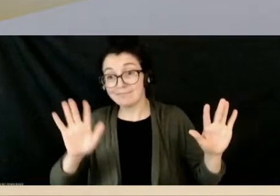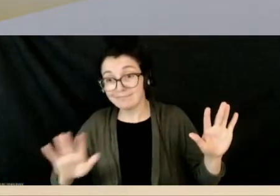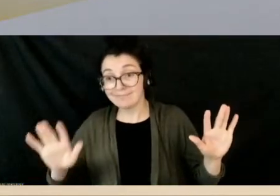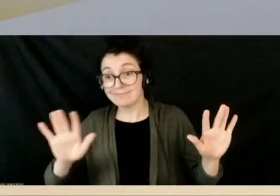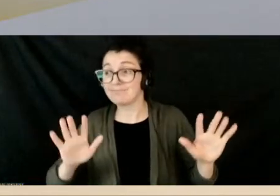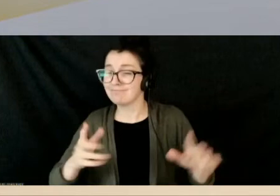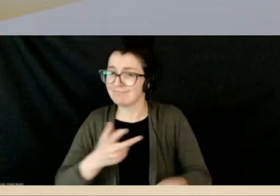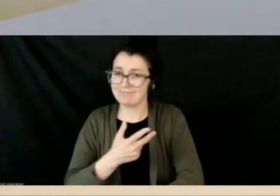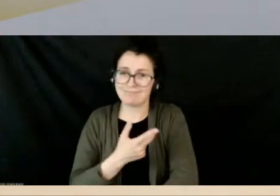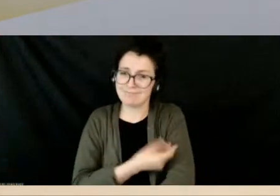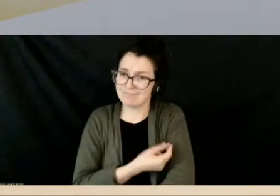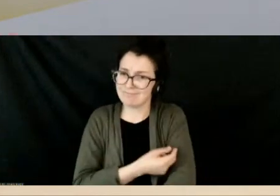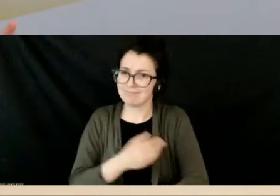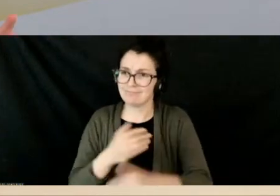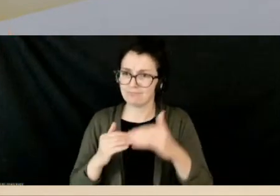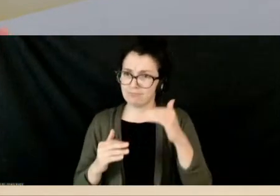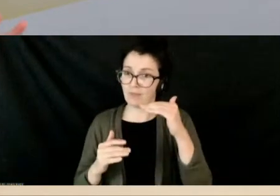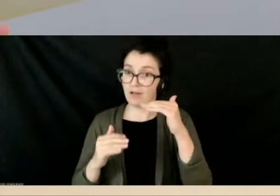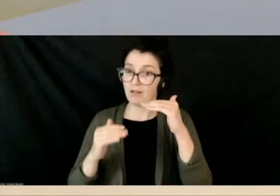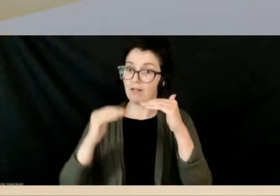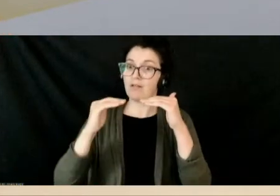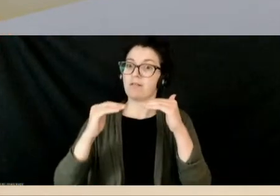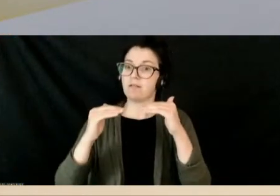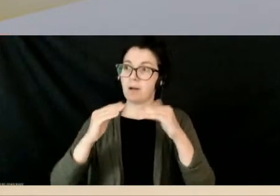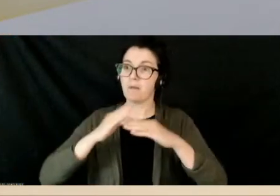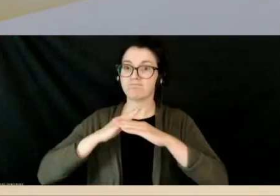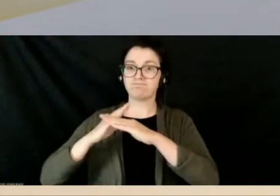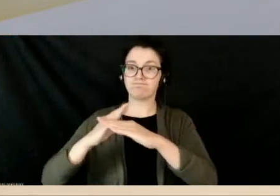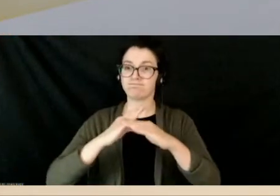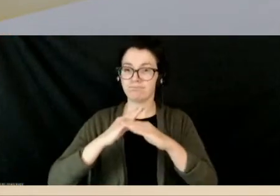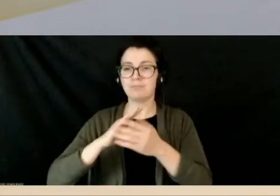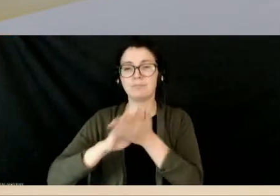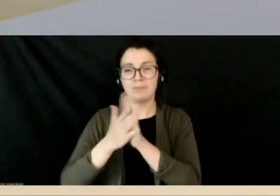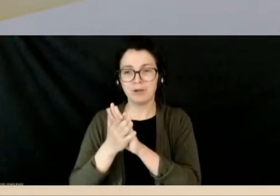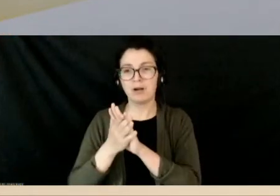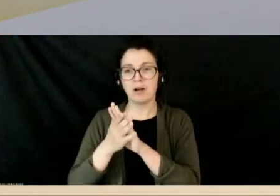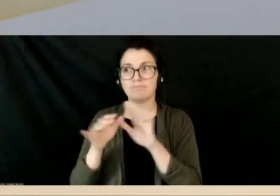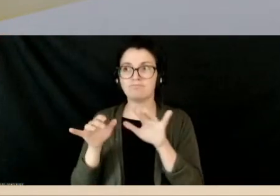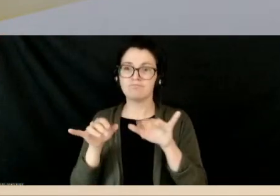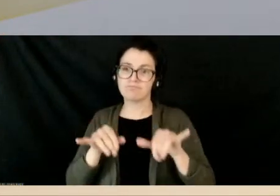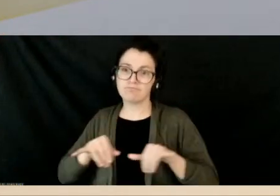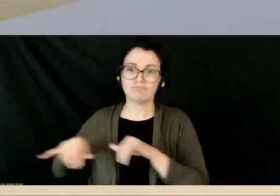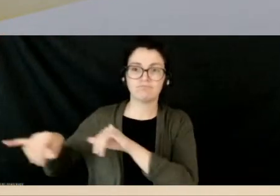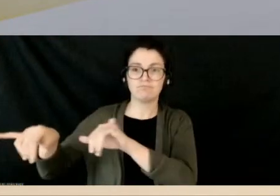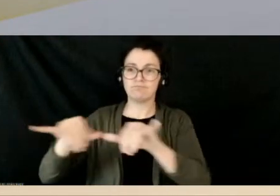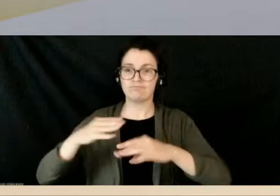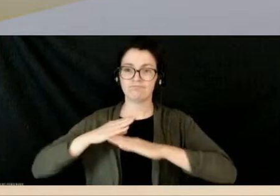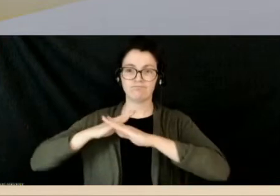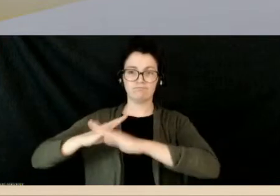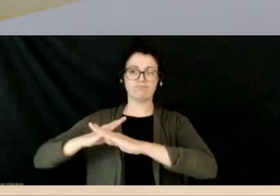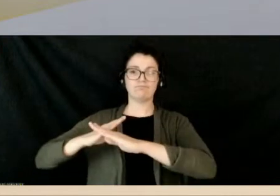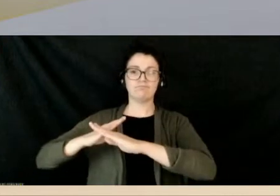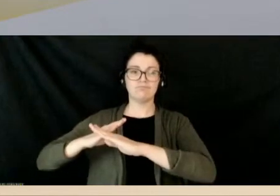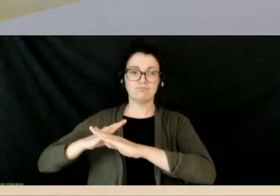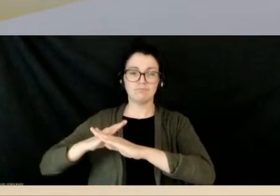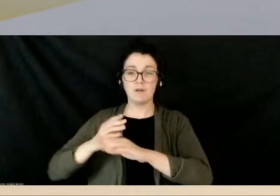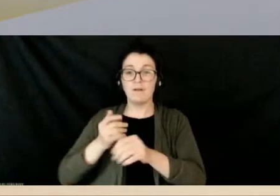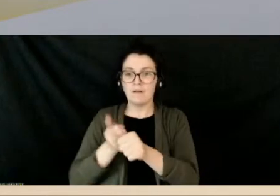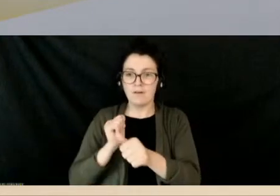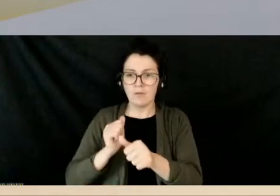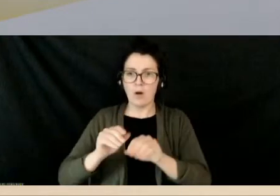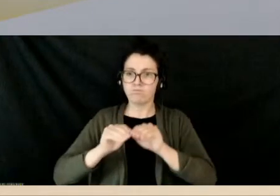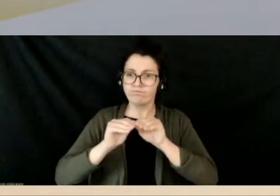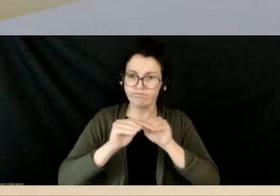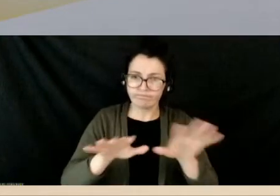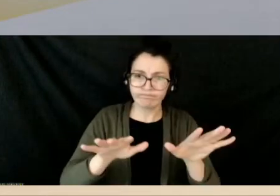protected to a level where we can try to have some herd protection here and not have big outbreaks of illness, I